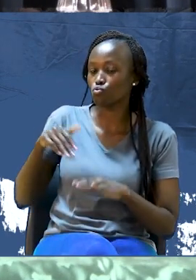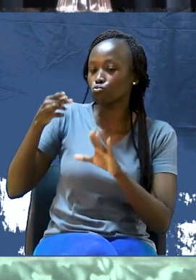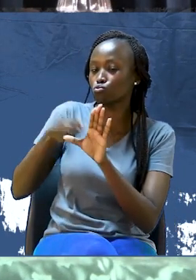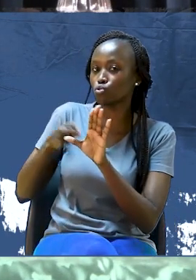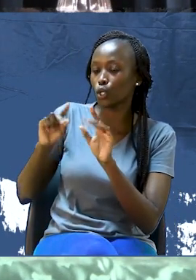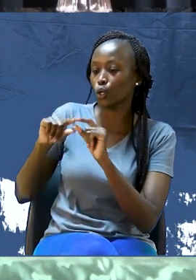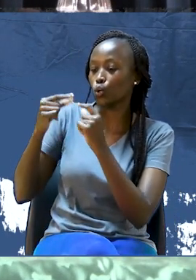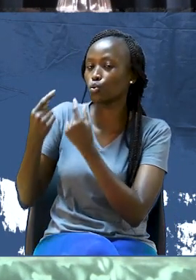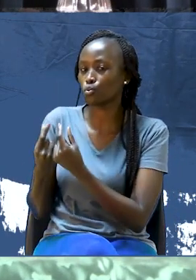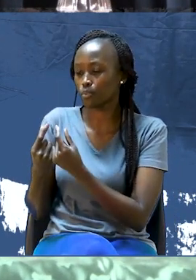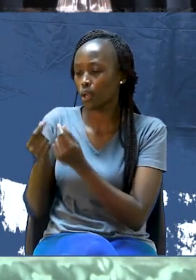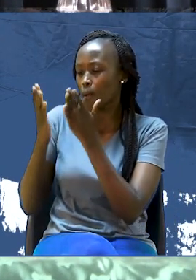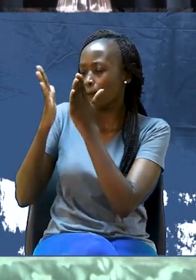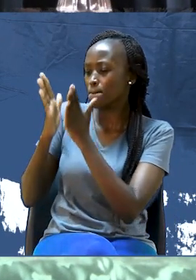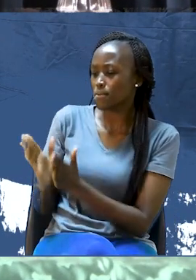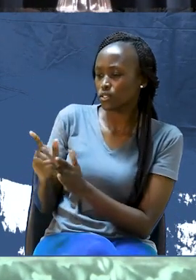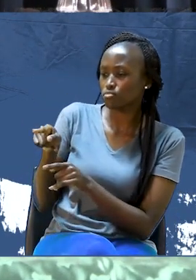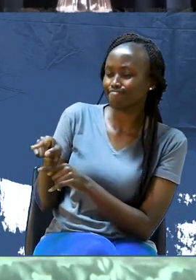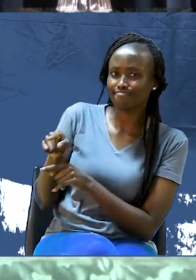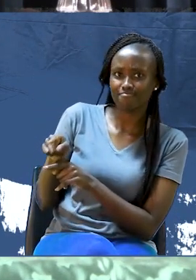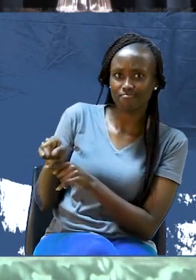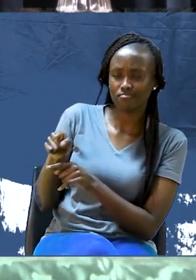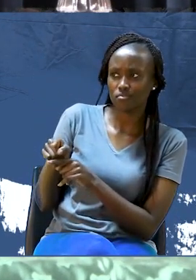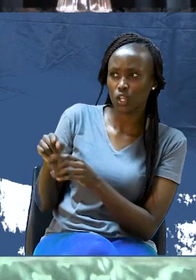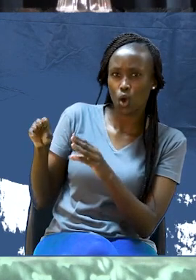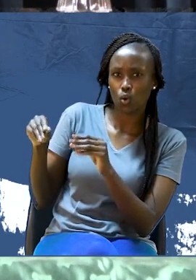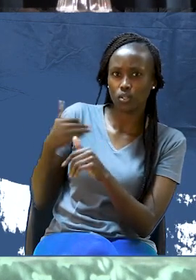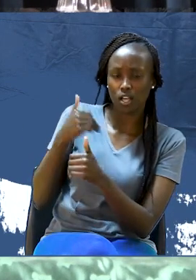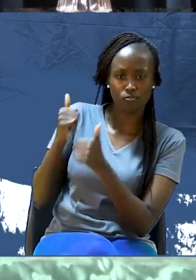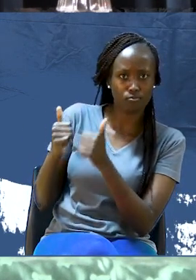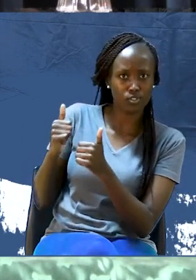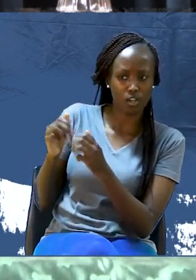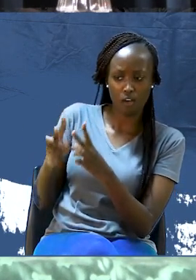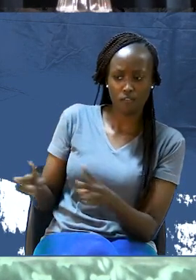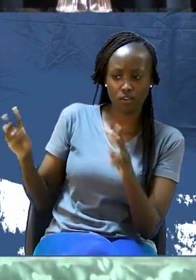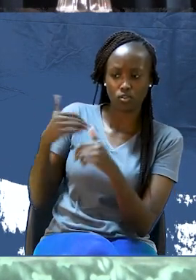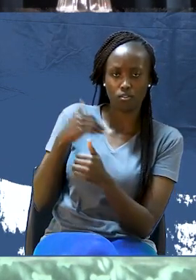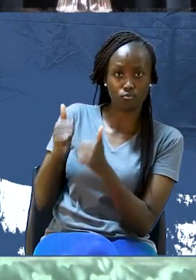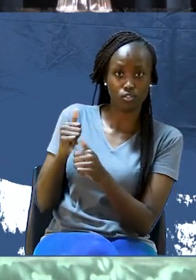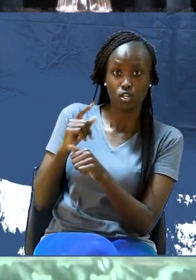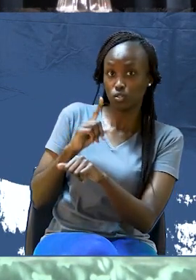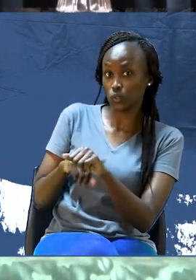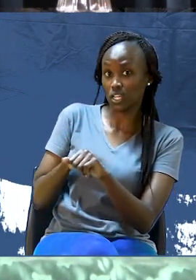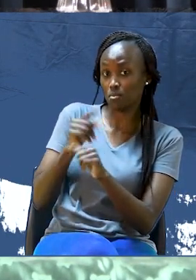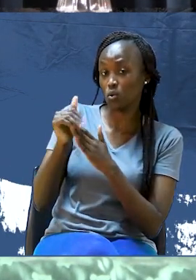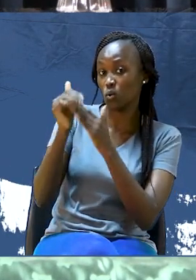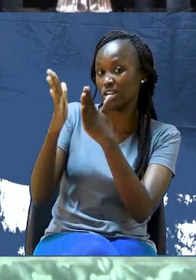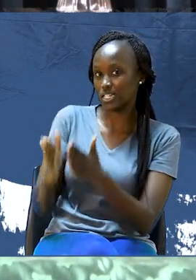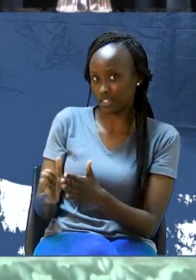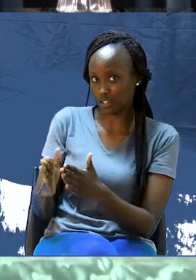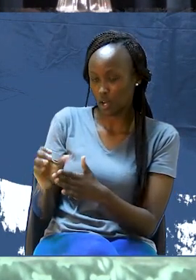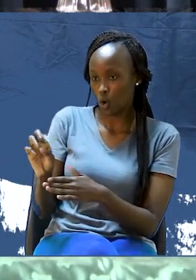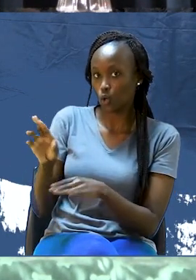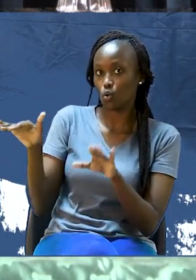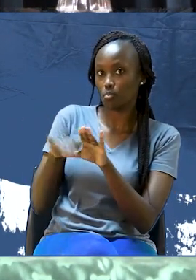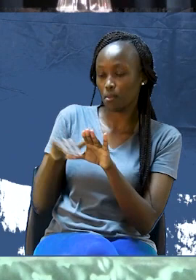with? These are things that a leader should pay attention to as you lead a group. But if you're a member of a group,